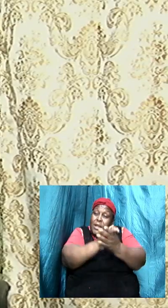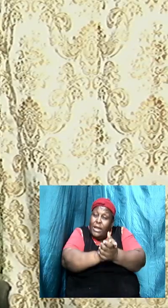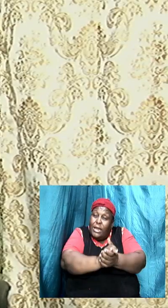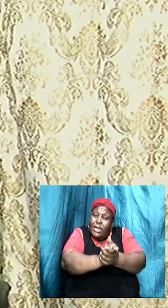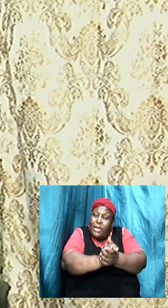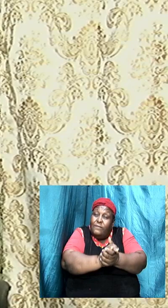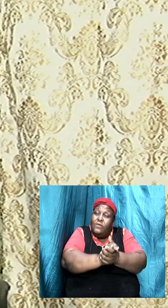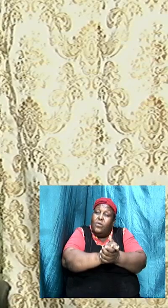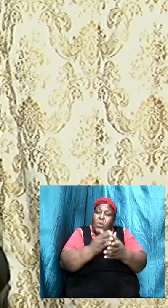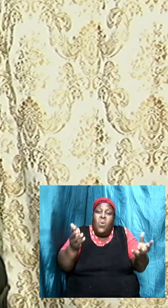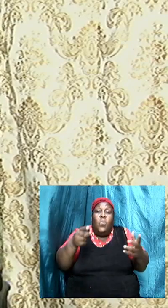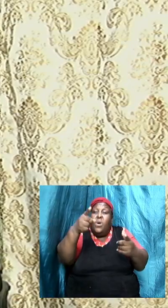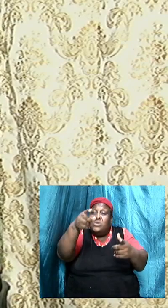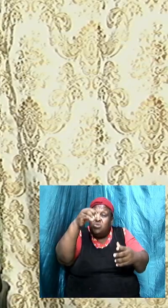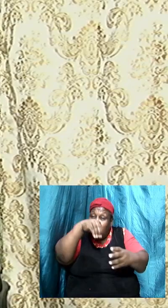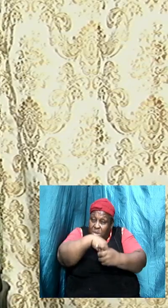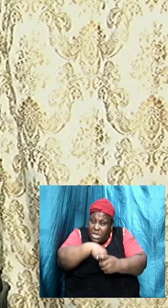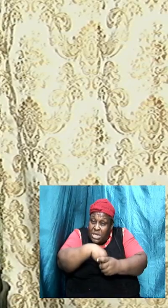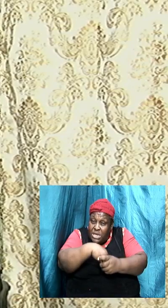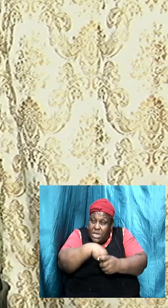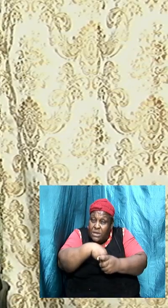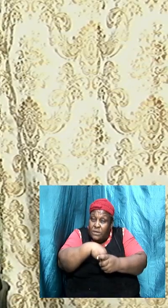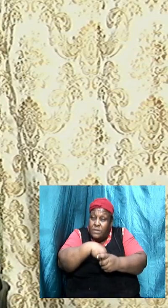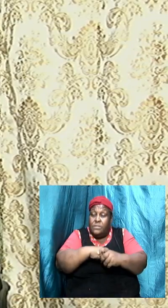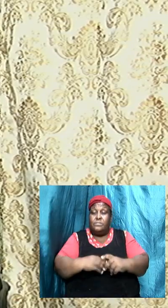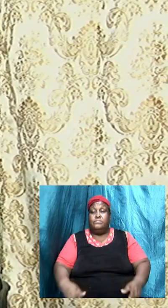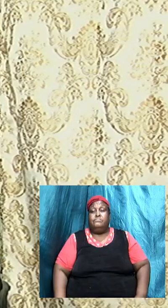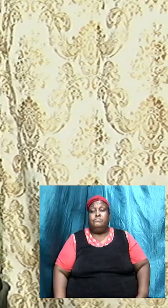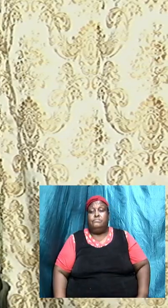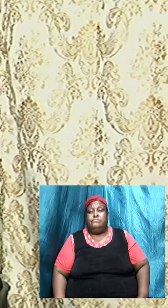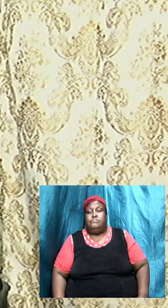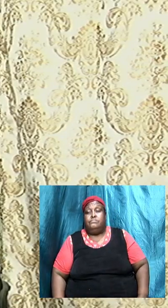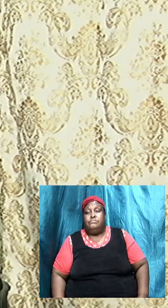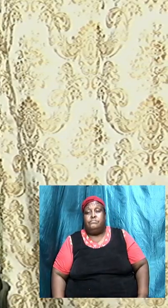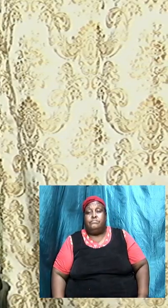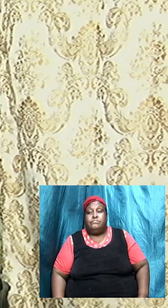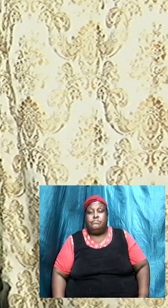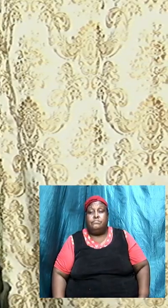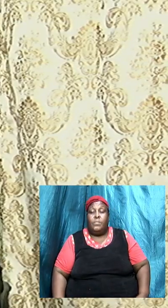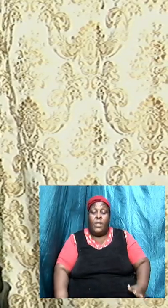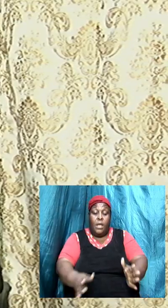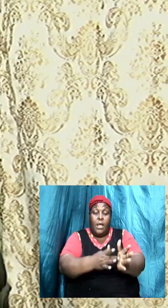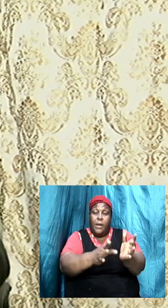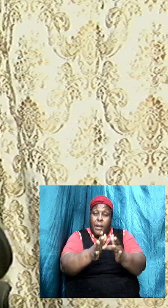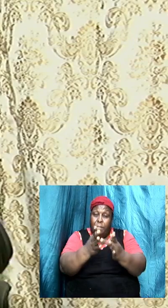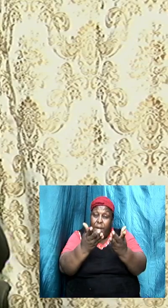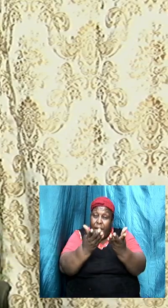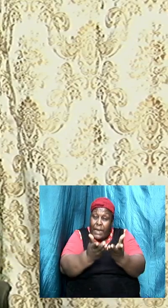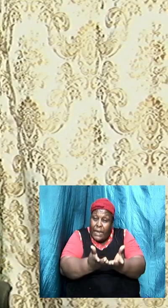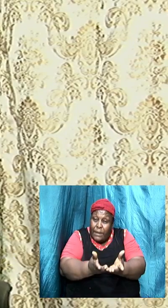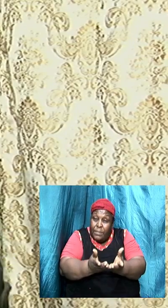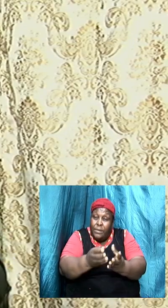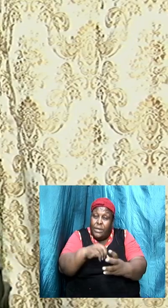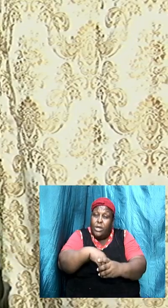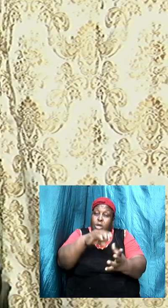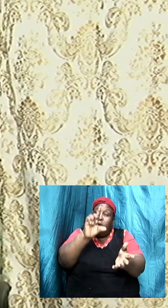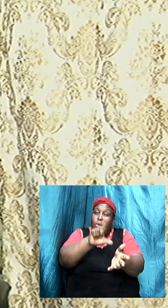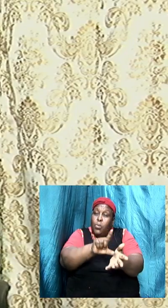of what you are involving? The Bible, in the book of